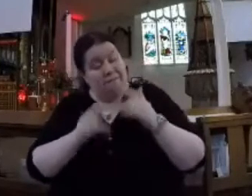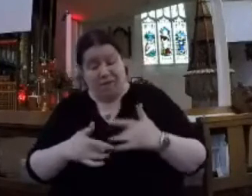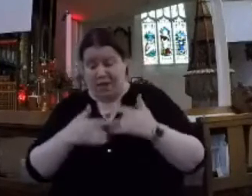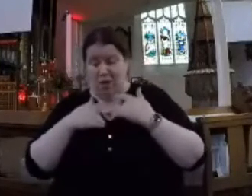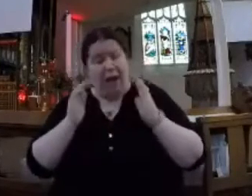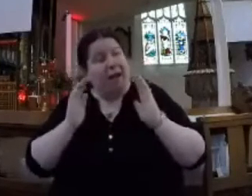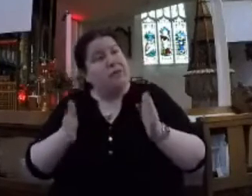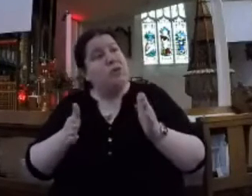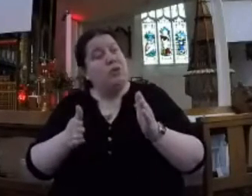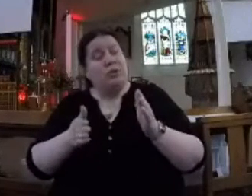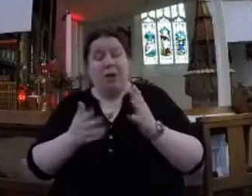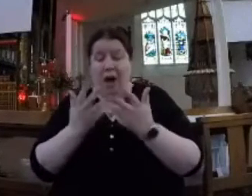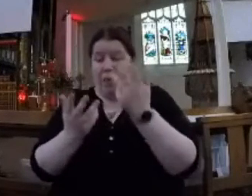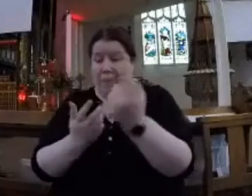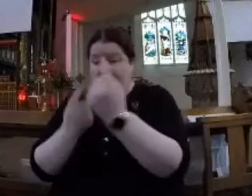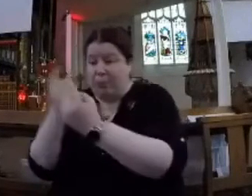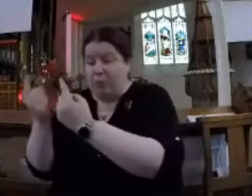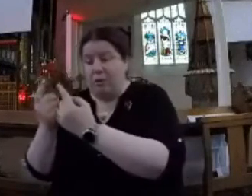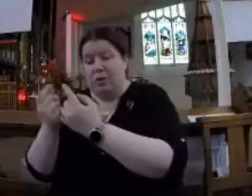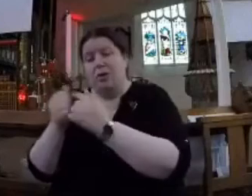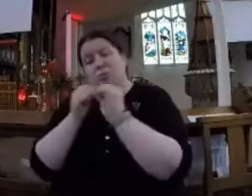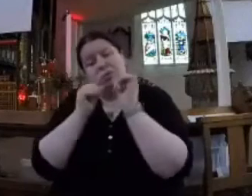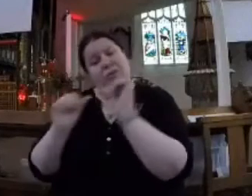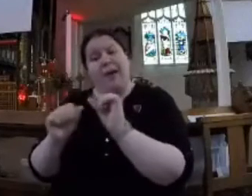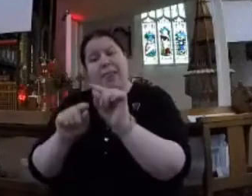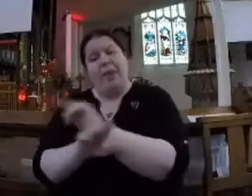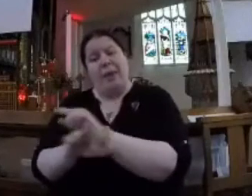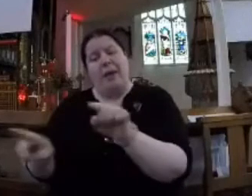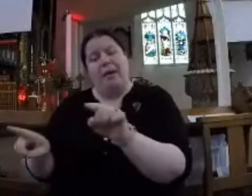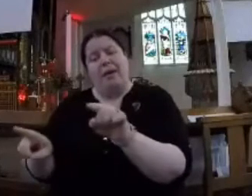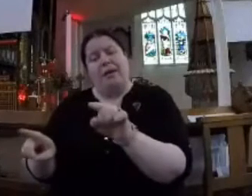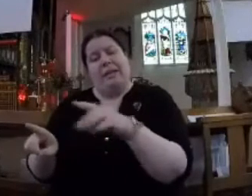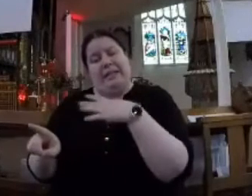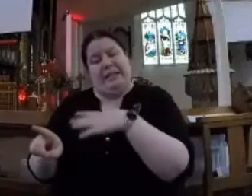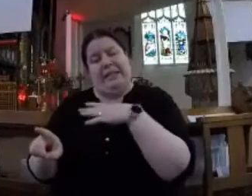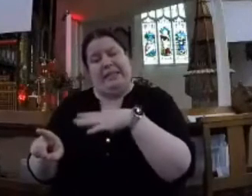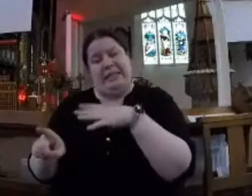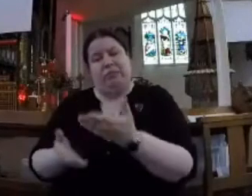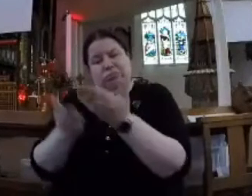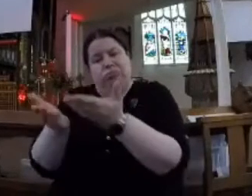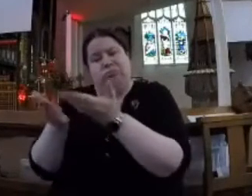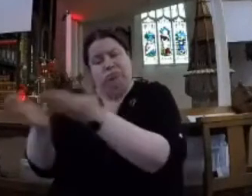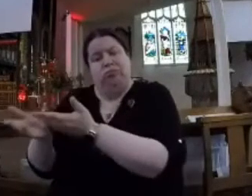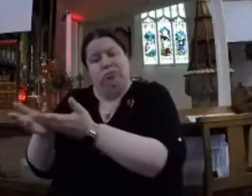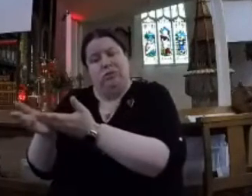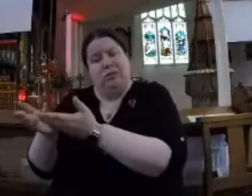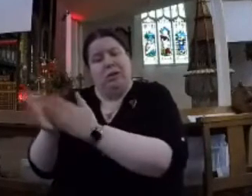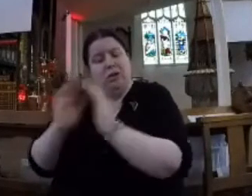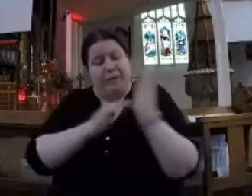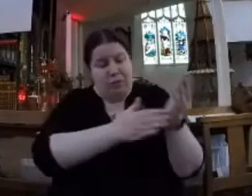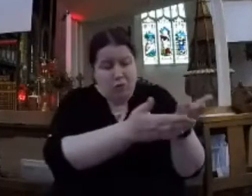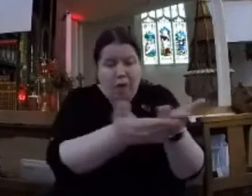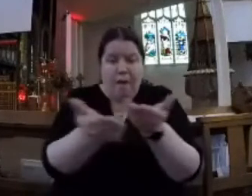to prefer the needs of others, to live lives of service, and it produces lasting fruit